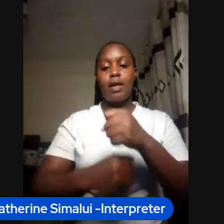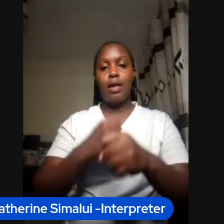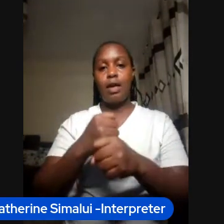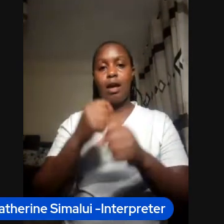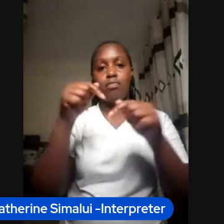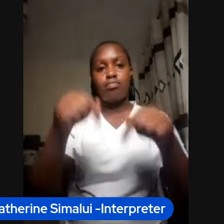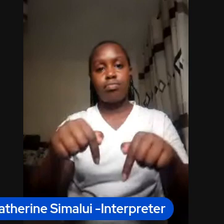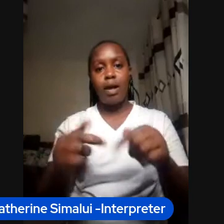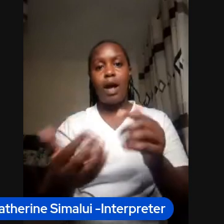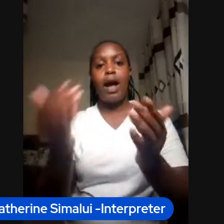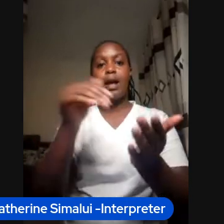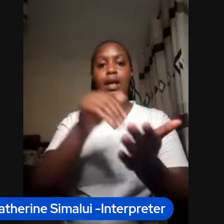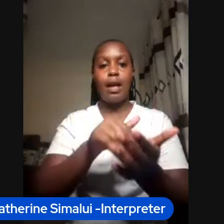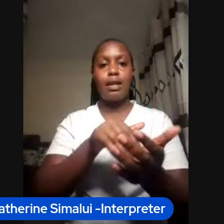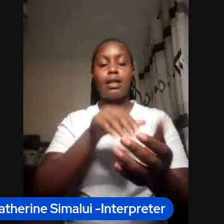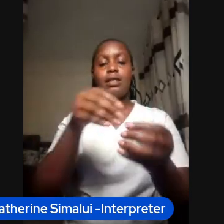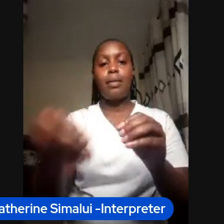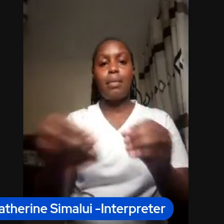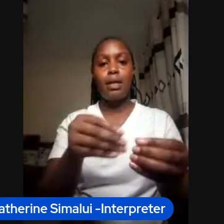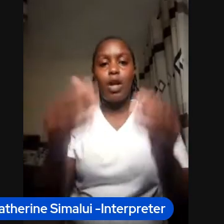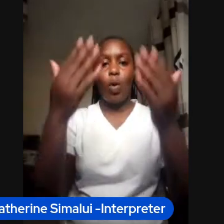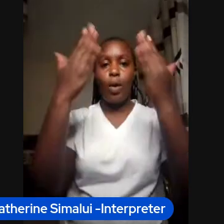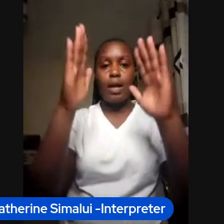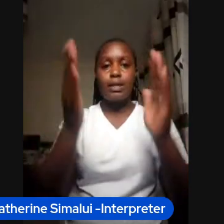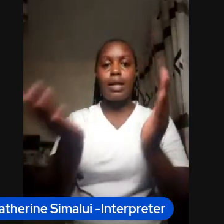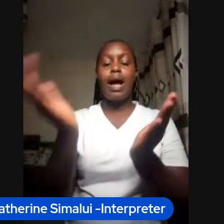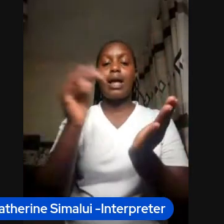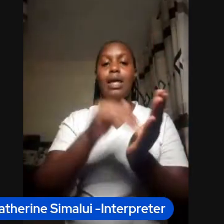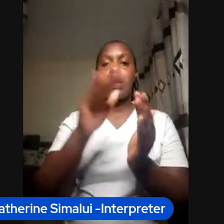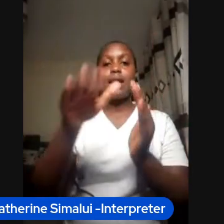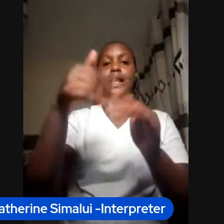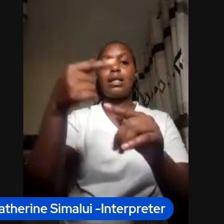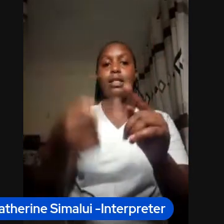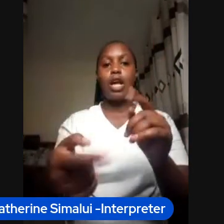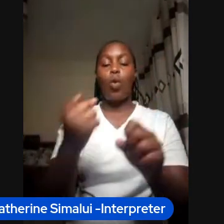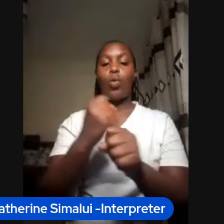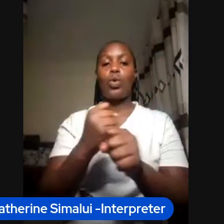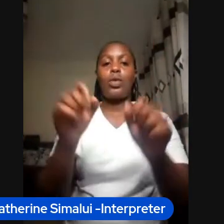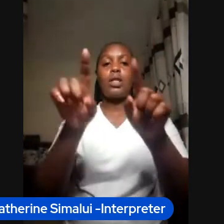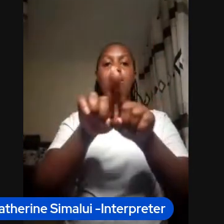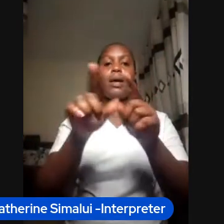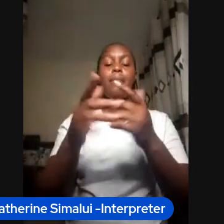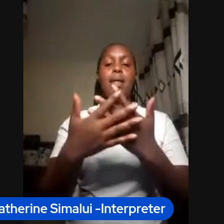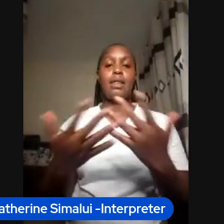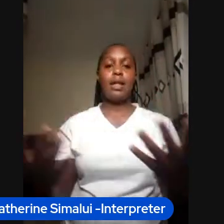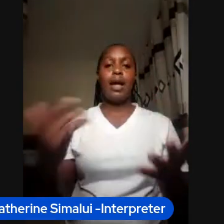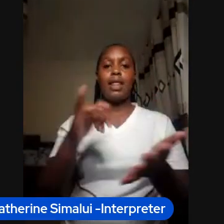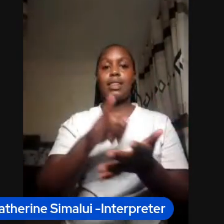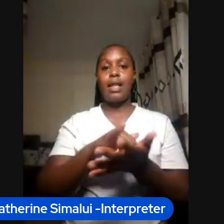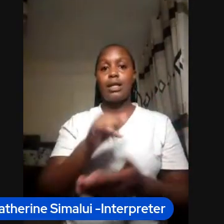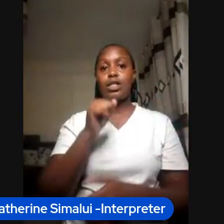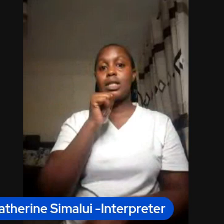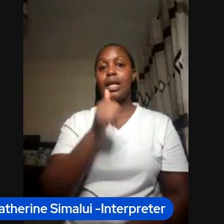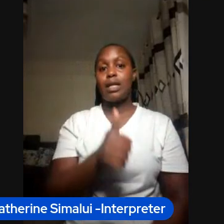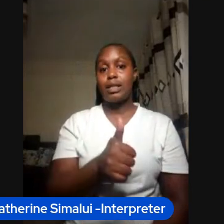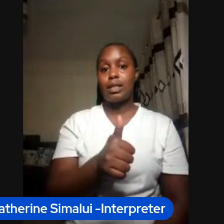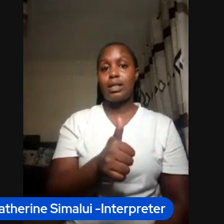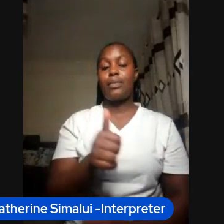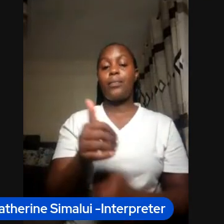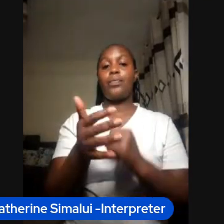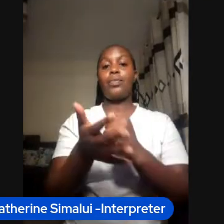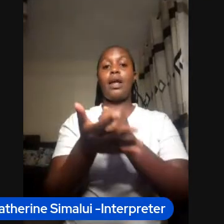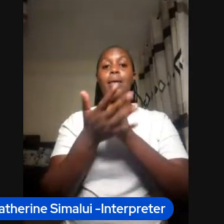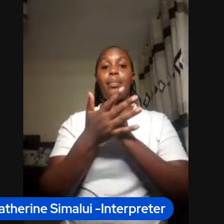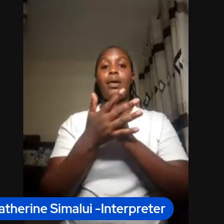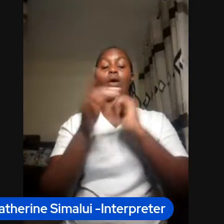disability awareness day next year, then we do the same thing, and that really doesn't help. and